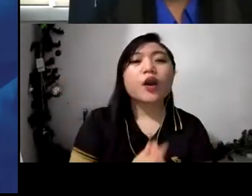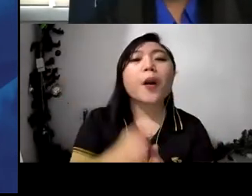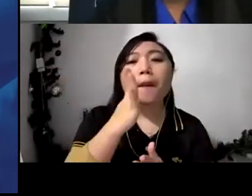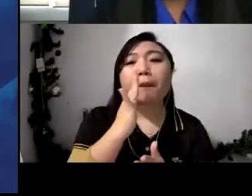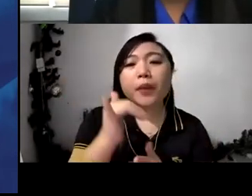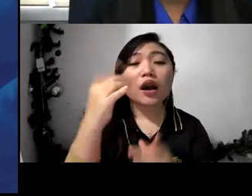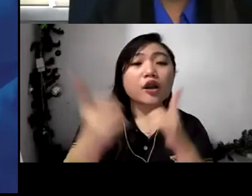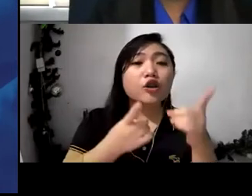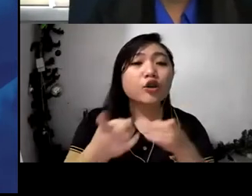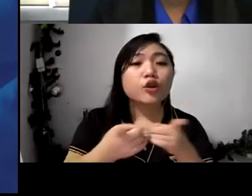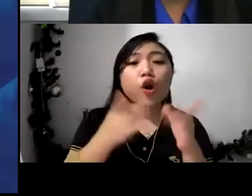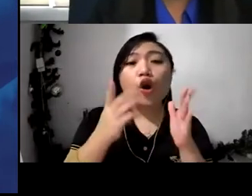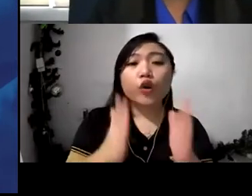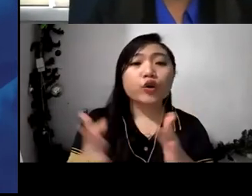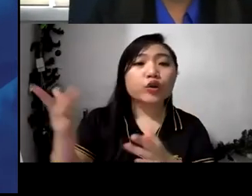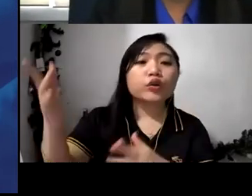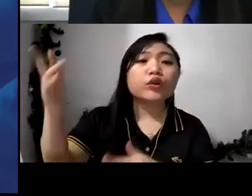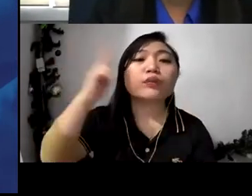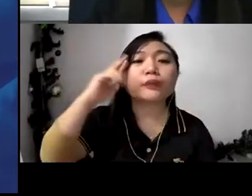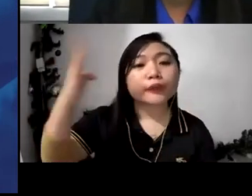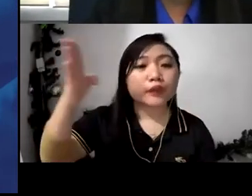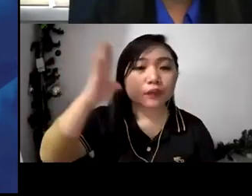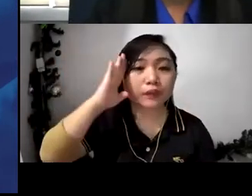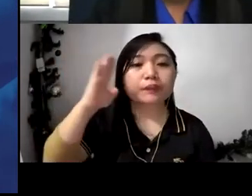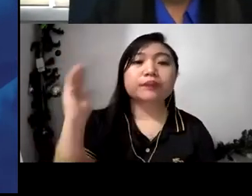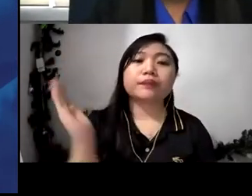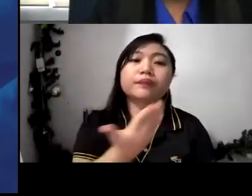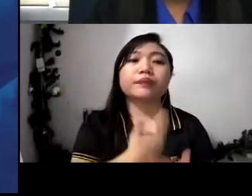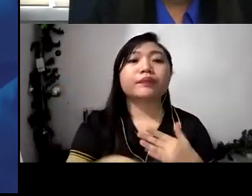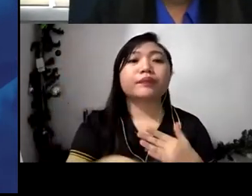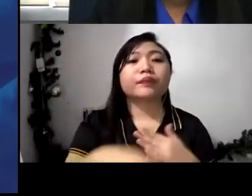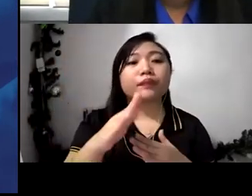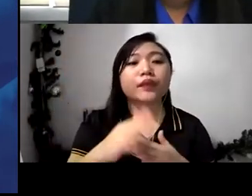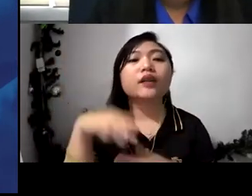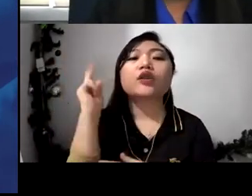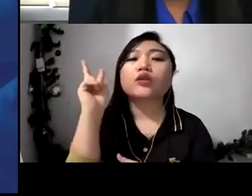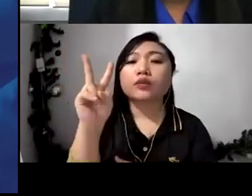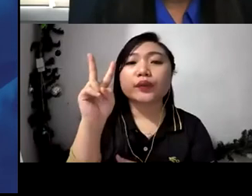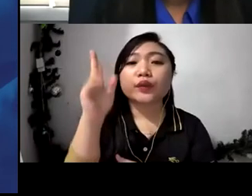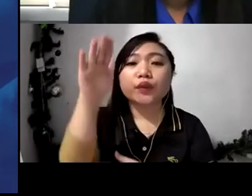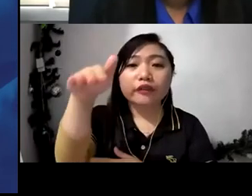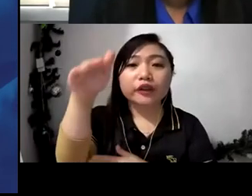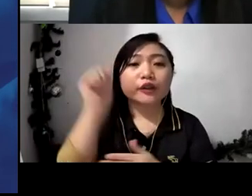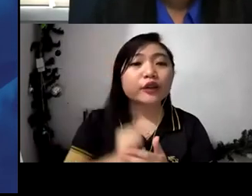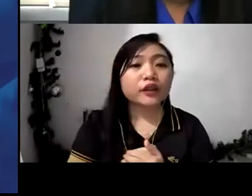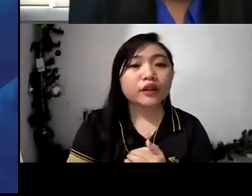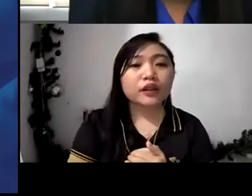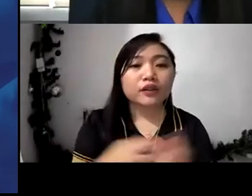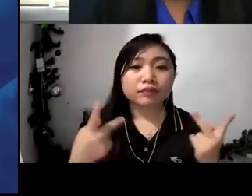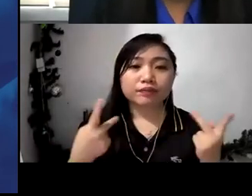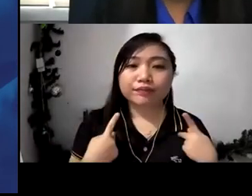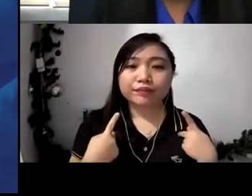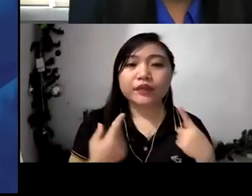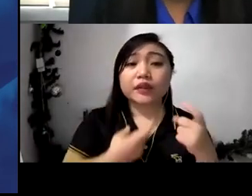by our very own director, Richard P. Borgos. And at 2 p.m., the talk will